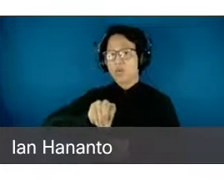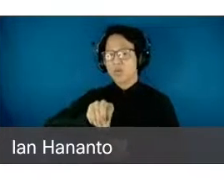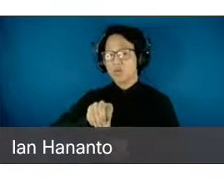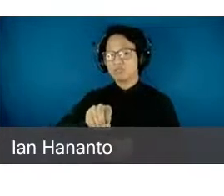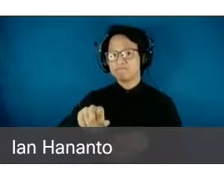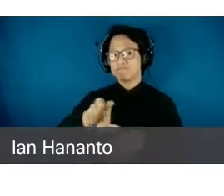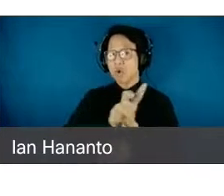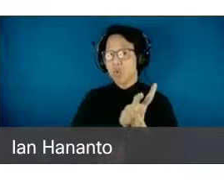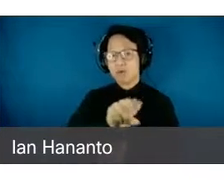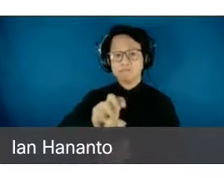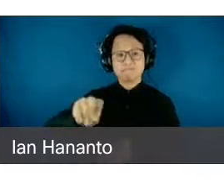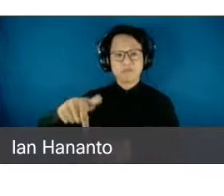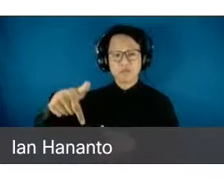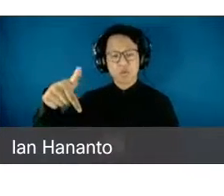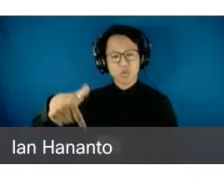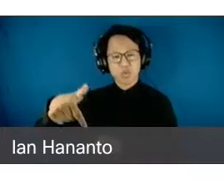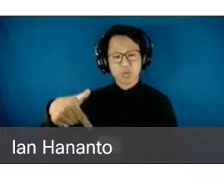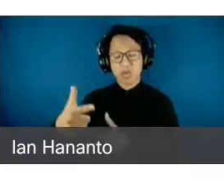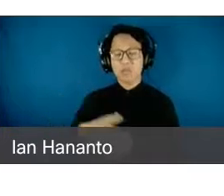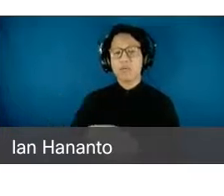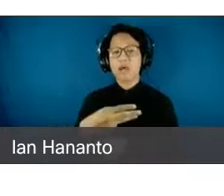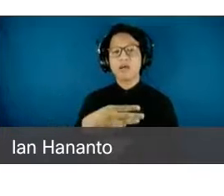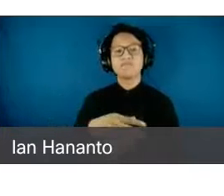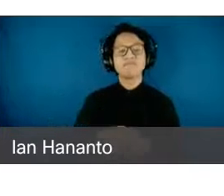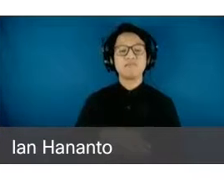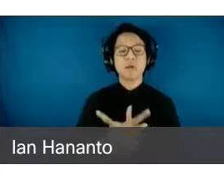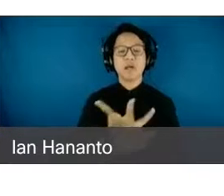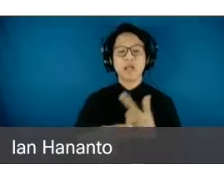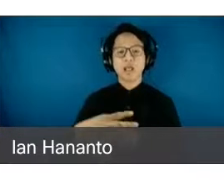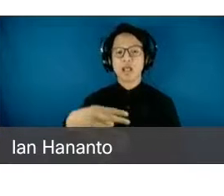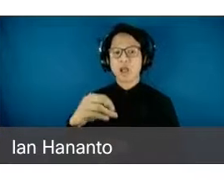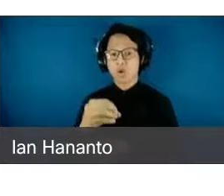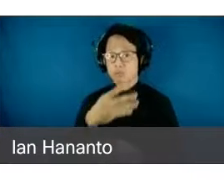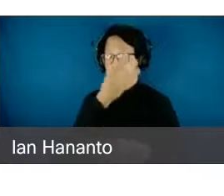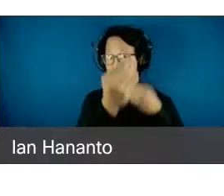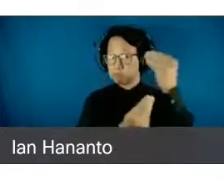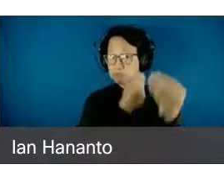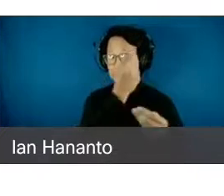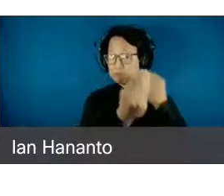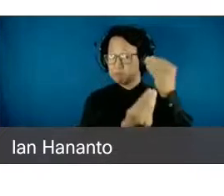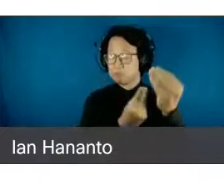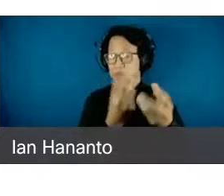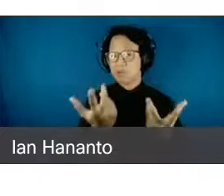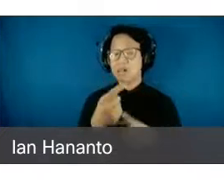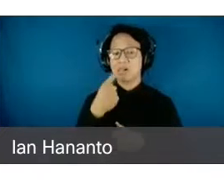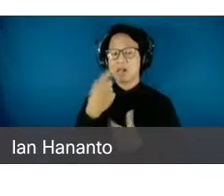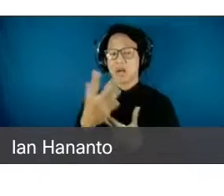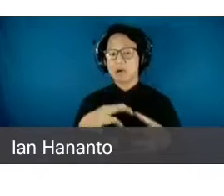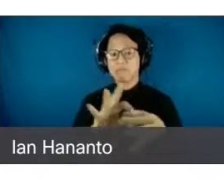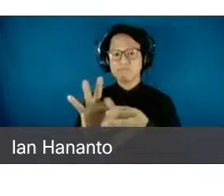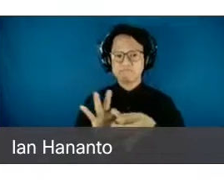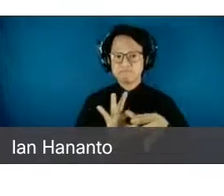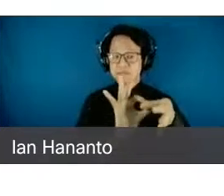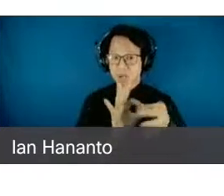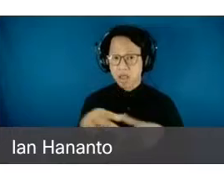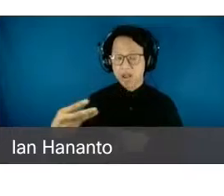been convening the Global Youth Economic Opportunity Summit to share learning, develop partnership, and advance